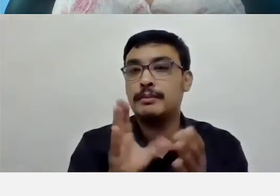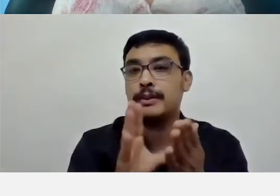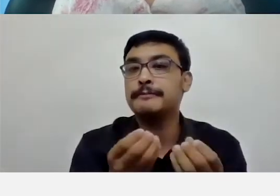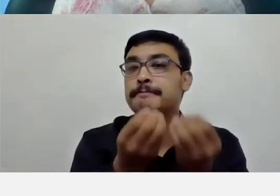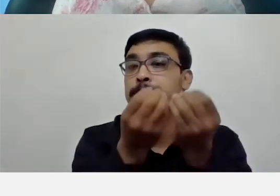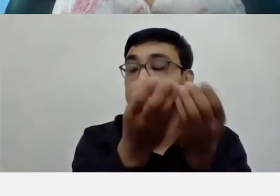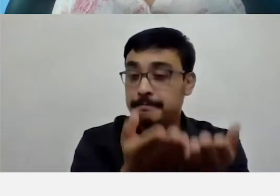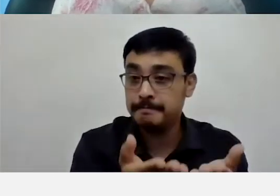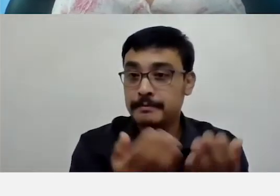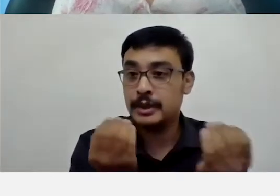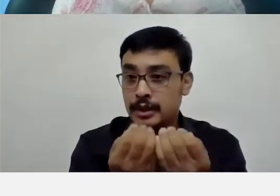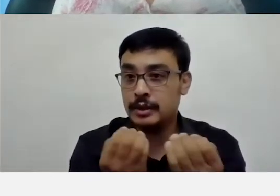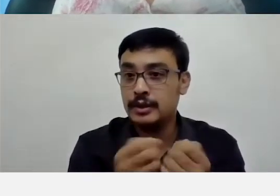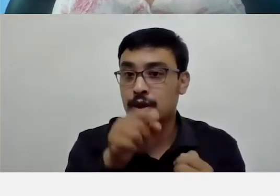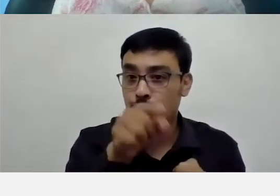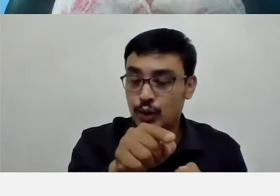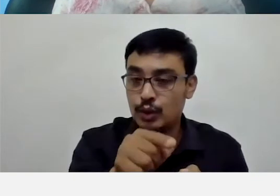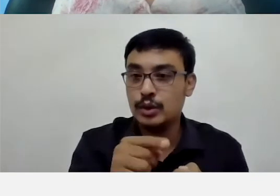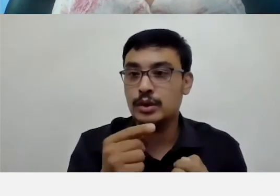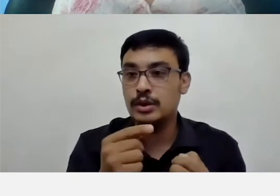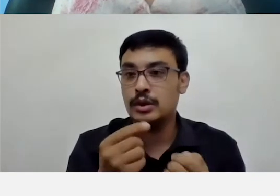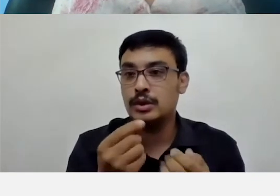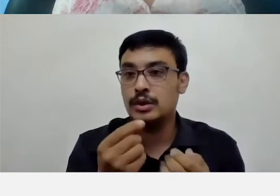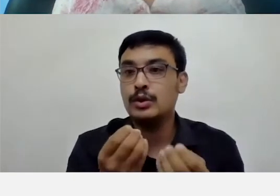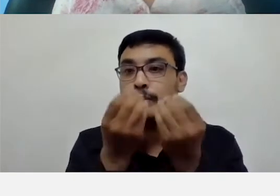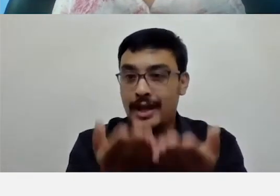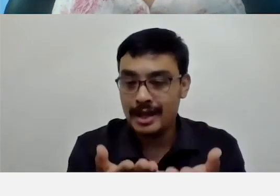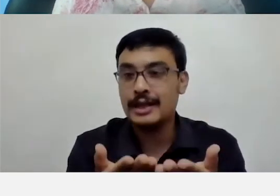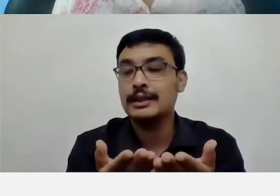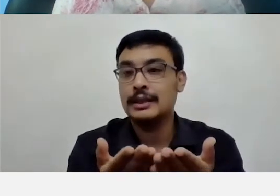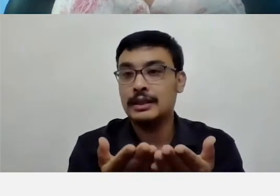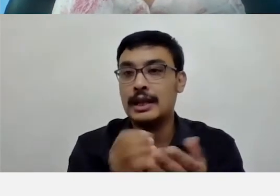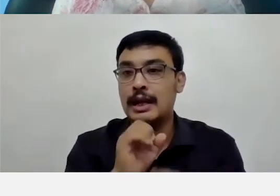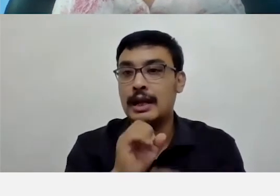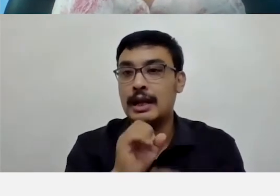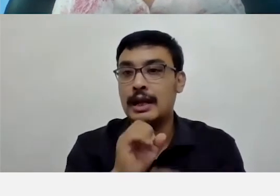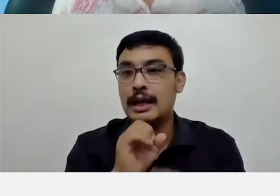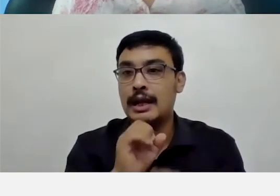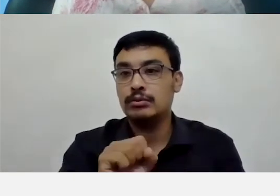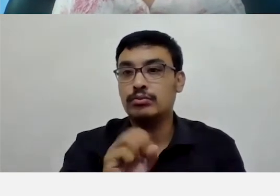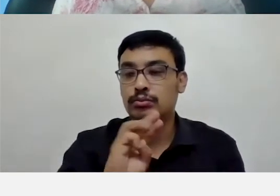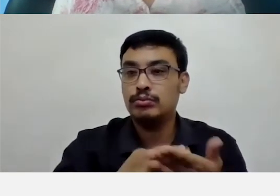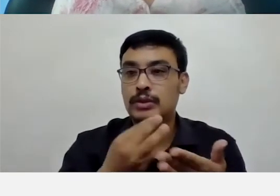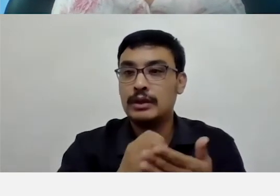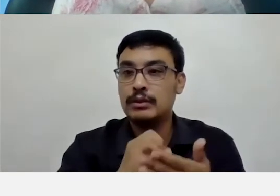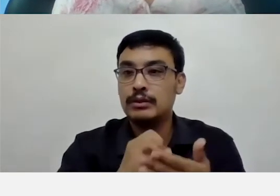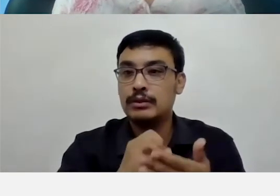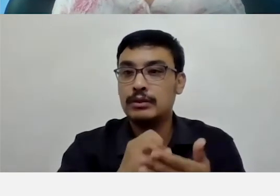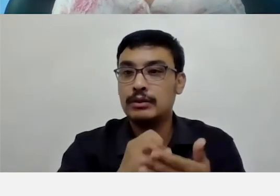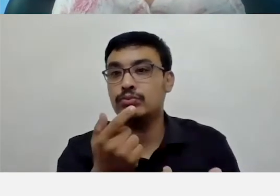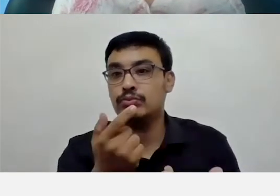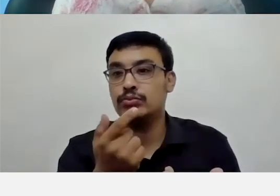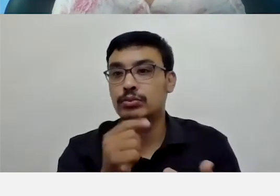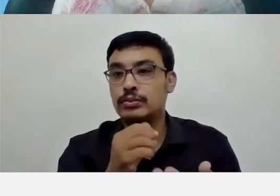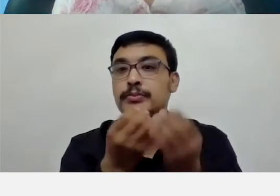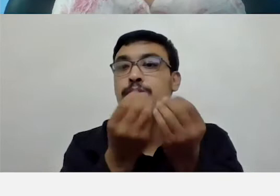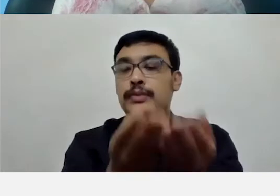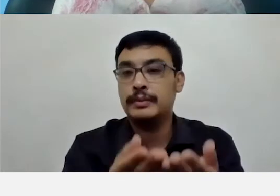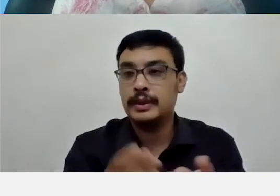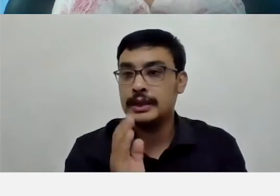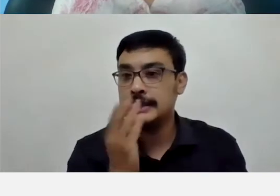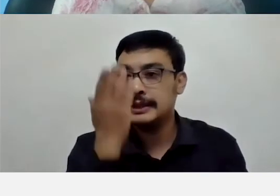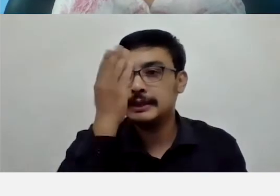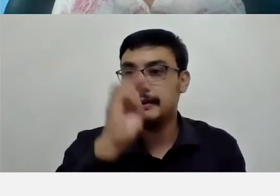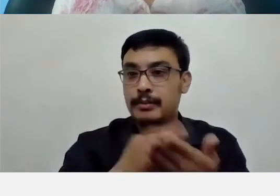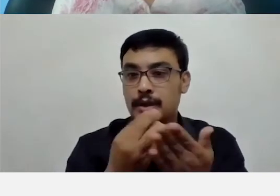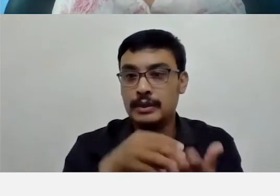to present this gift to his subject. So he thought to keep this mirror on the center